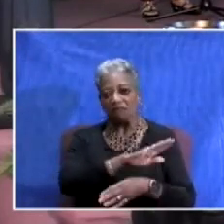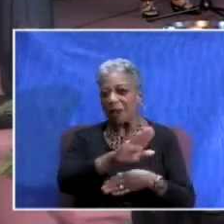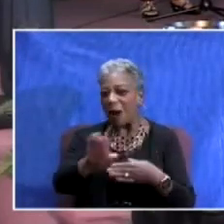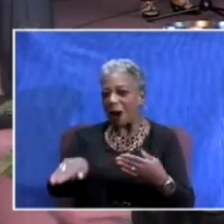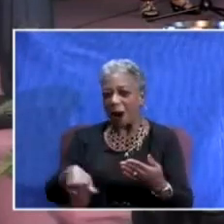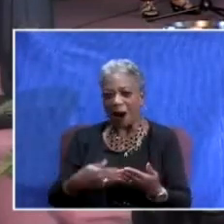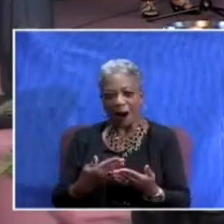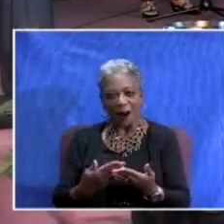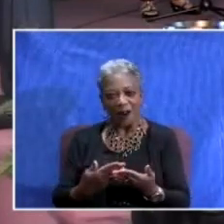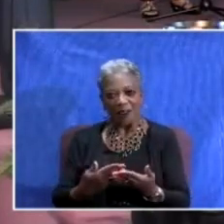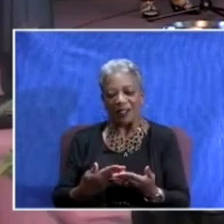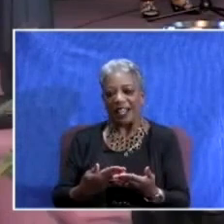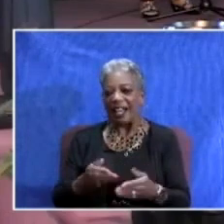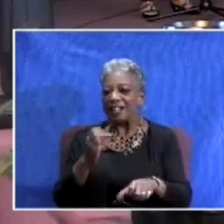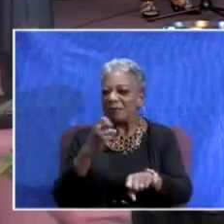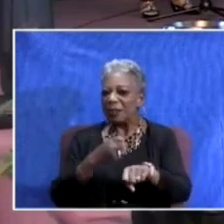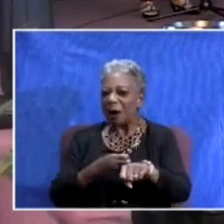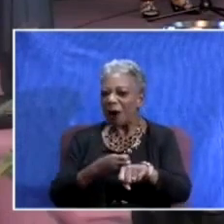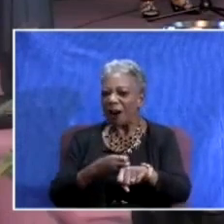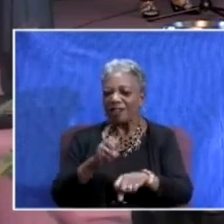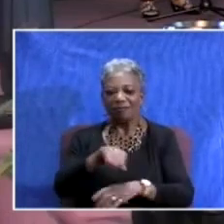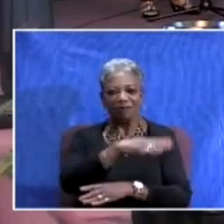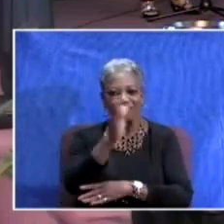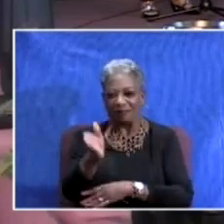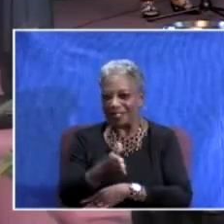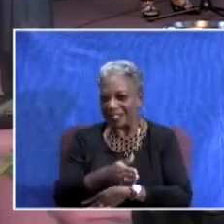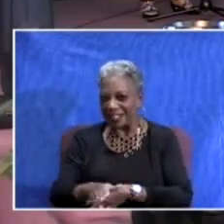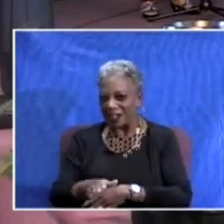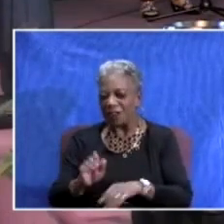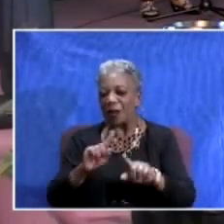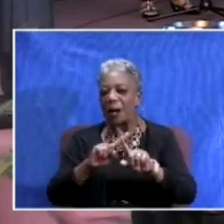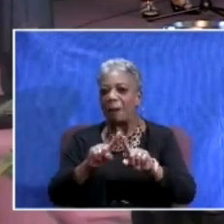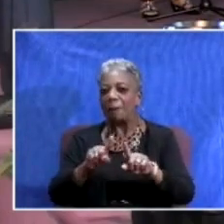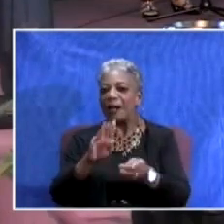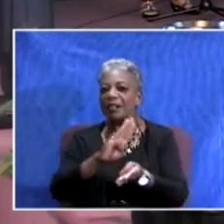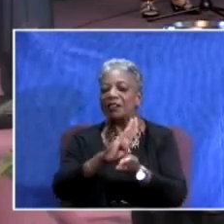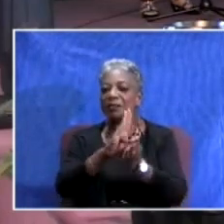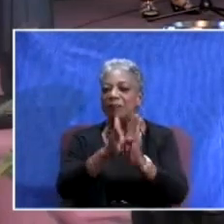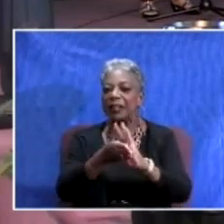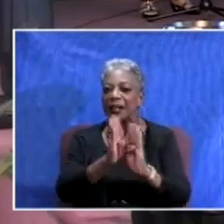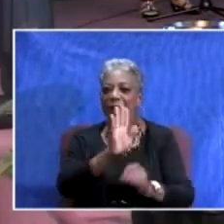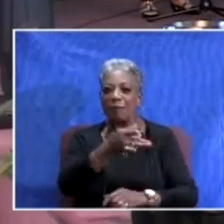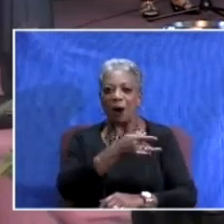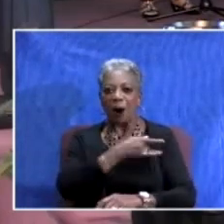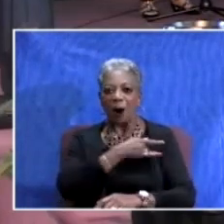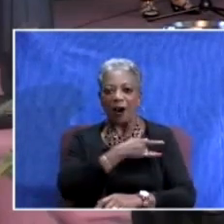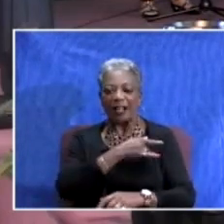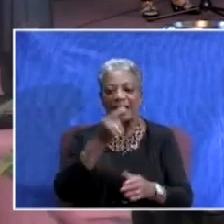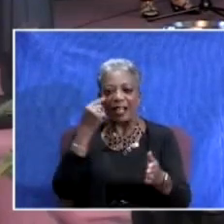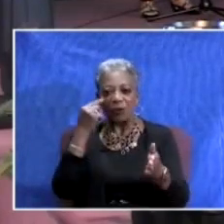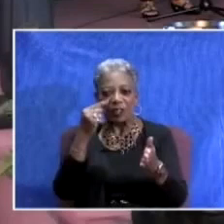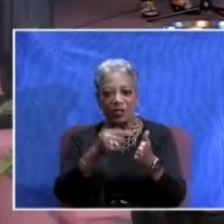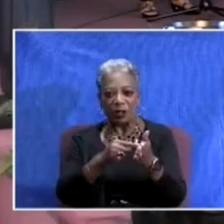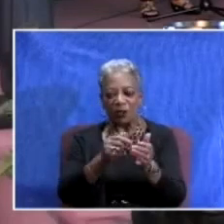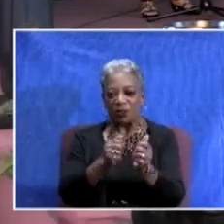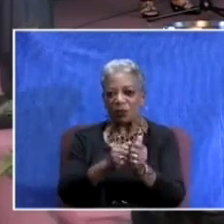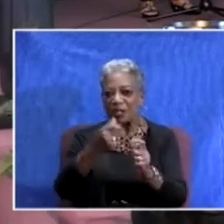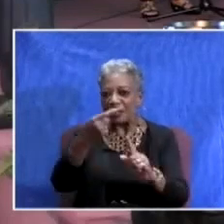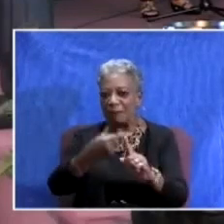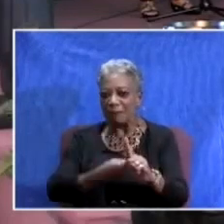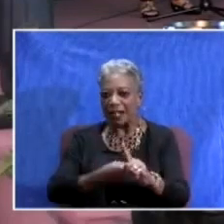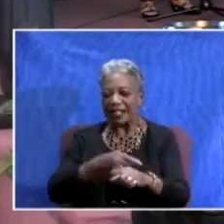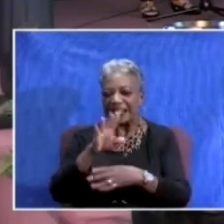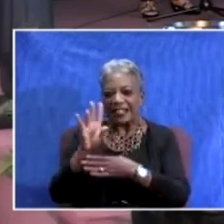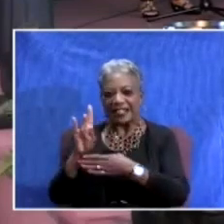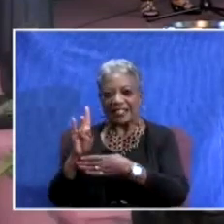be hard. It should be a heart thing. And so what we know is over the past 17 months, we didn't even know what this